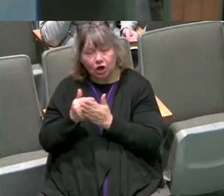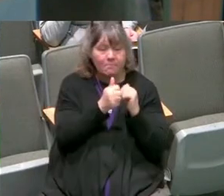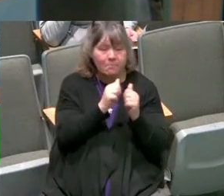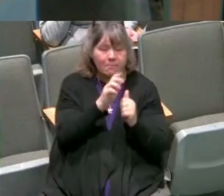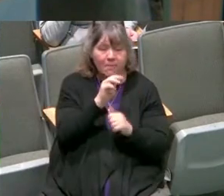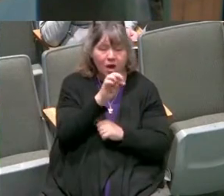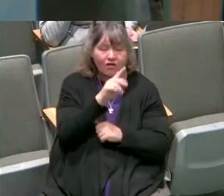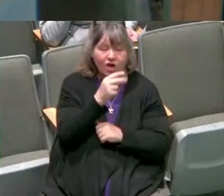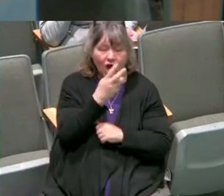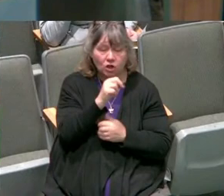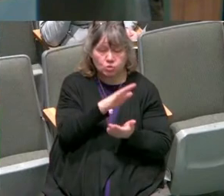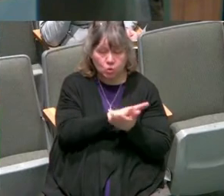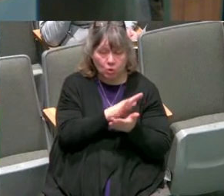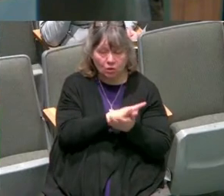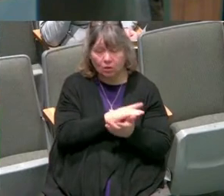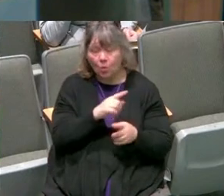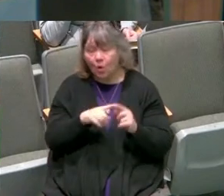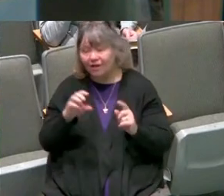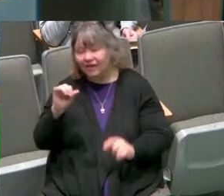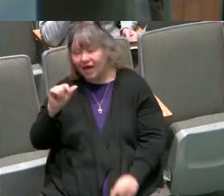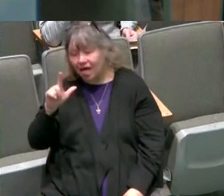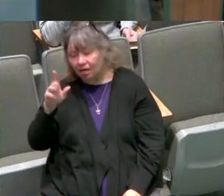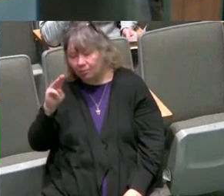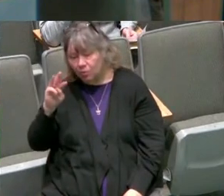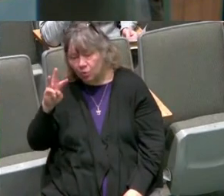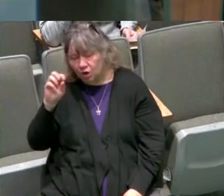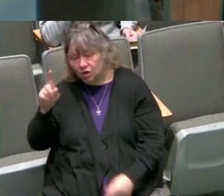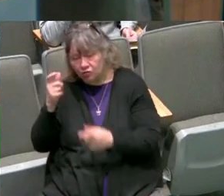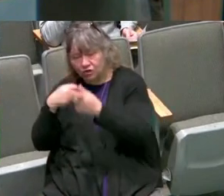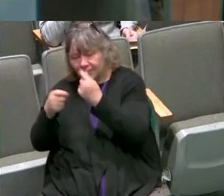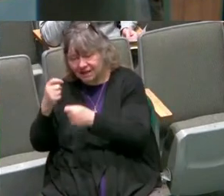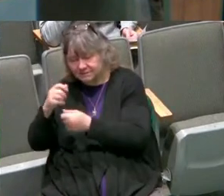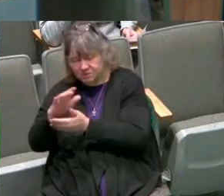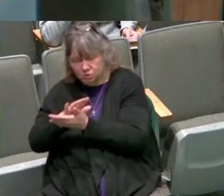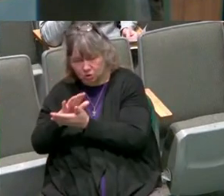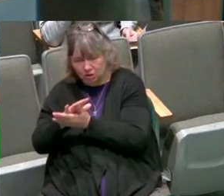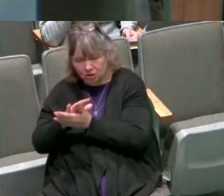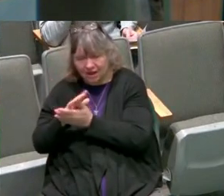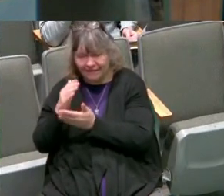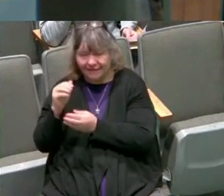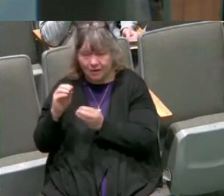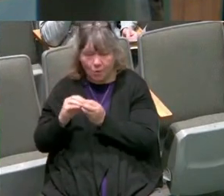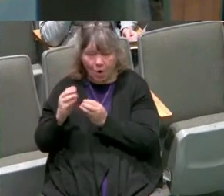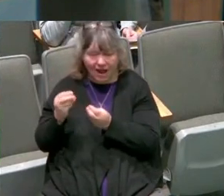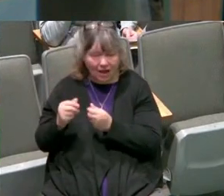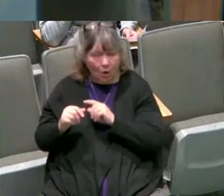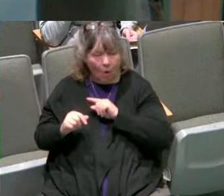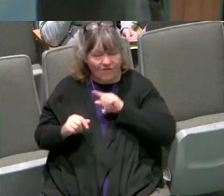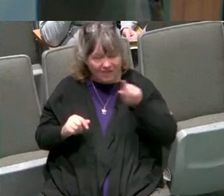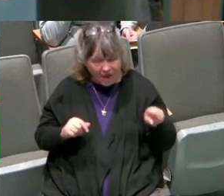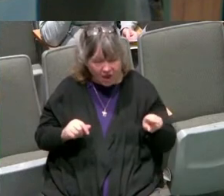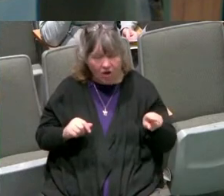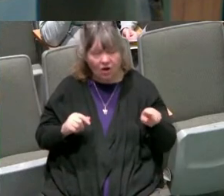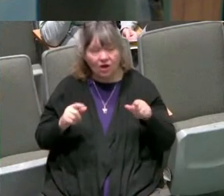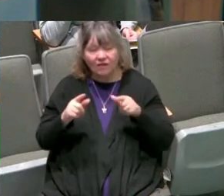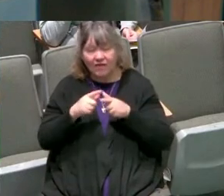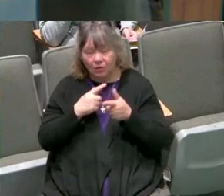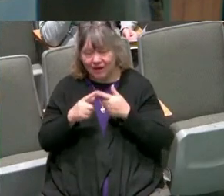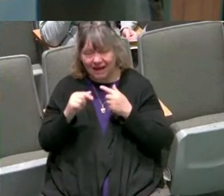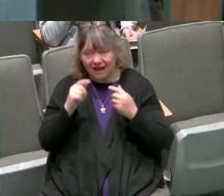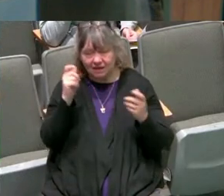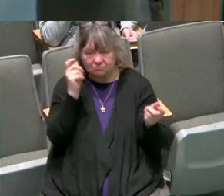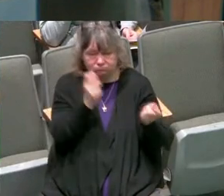Elmwood replacement School that somehow there's more land over there that we could configure things rather